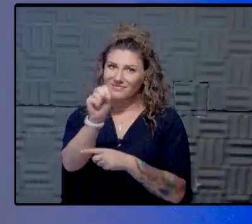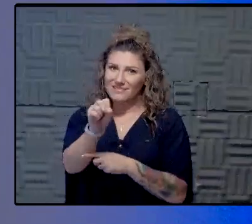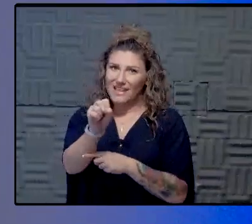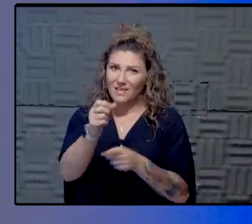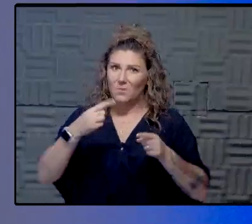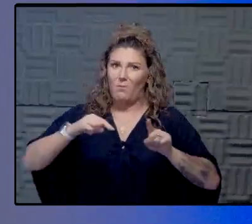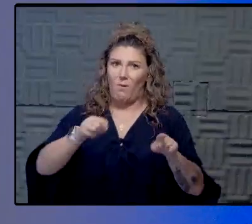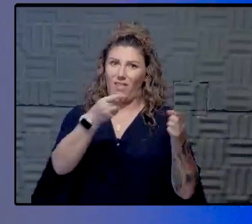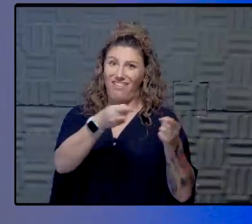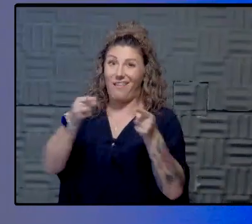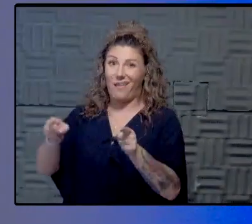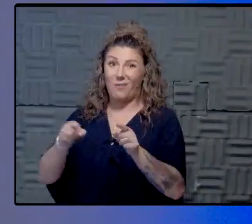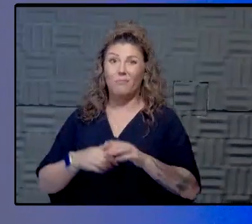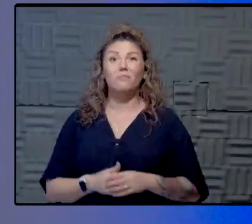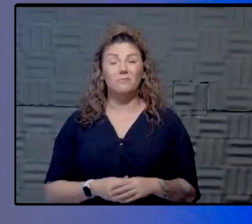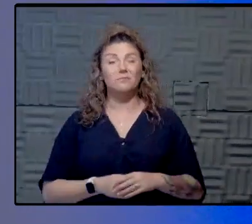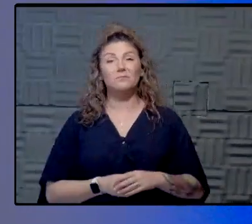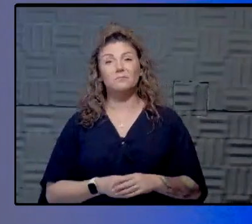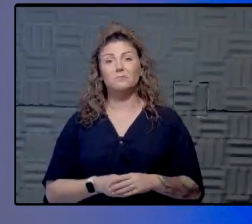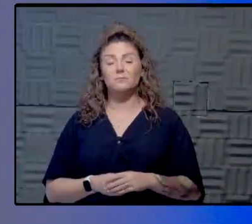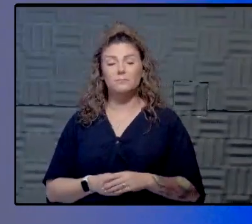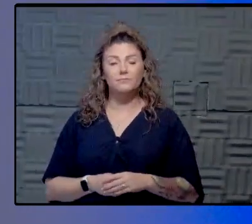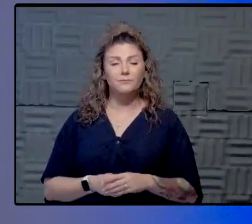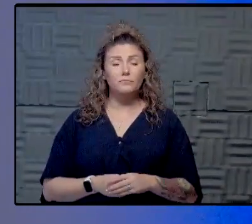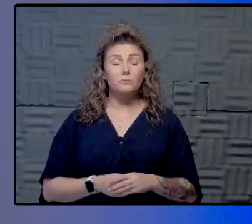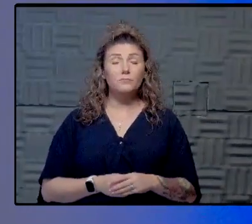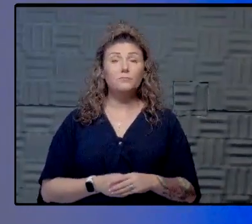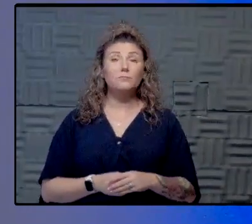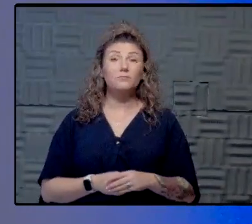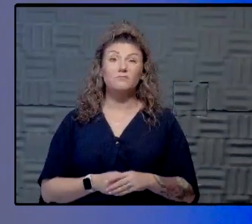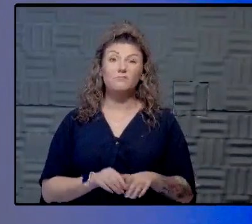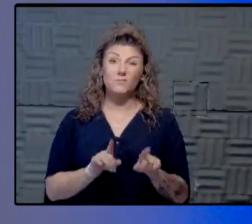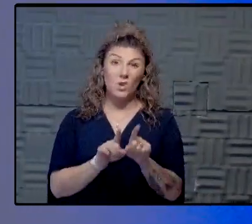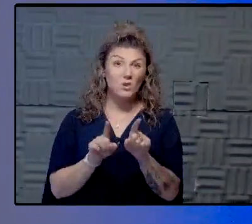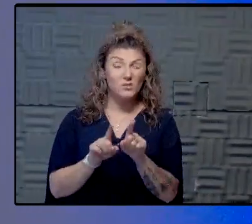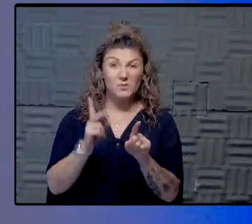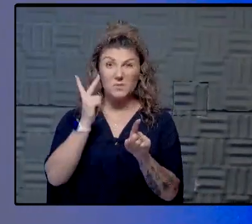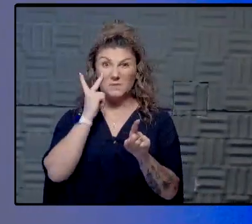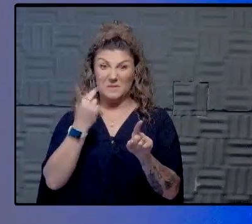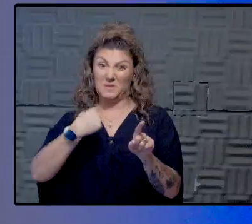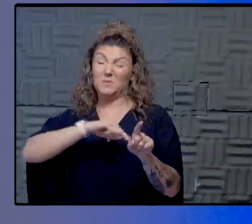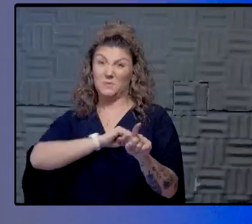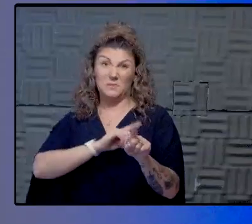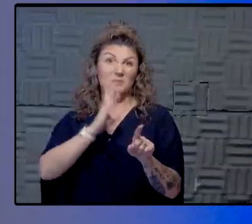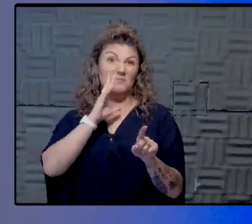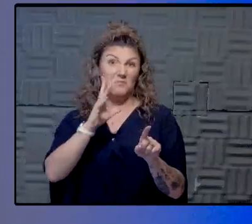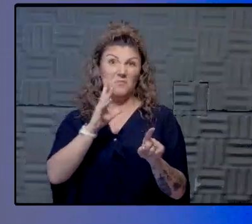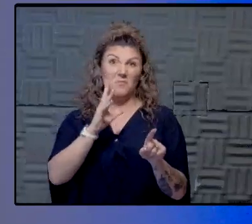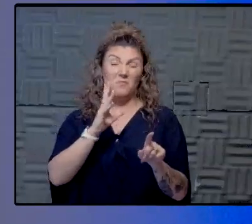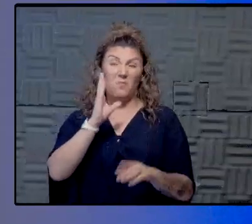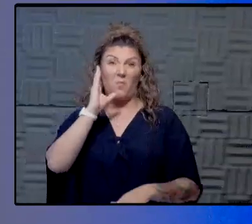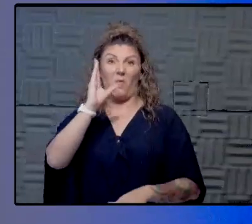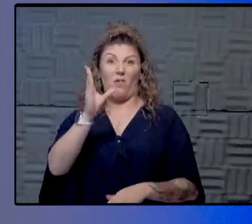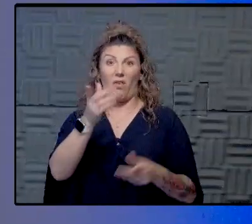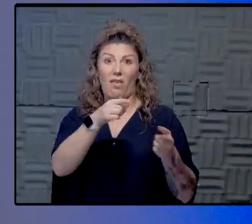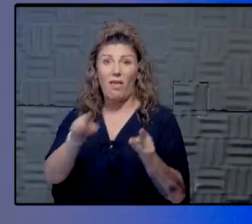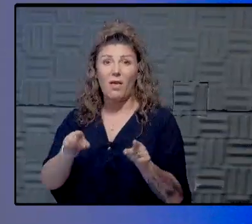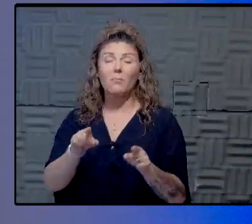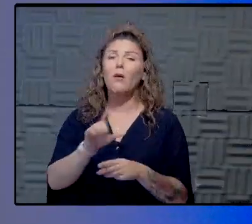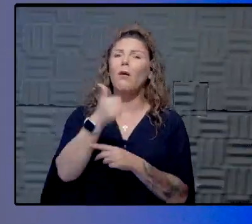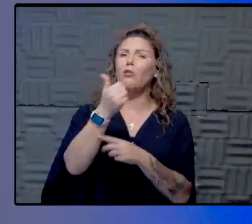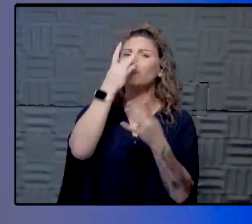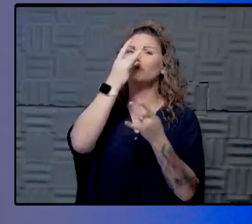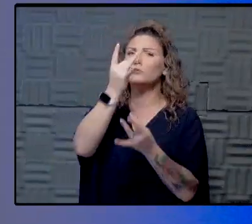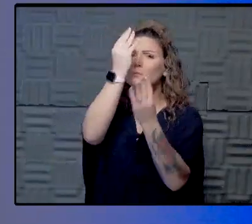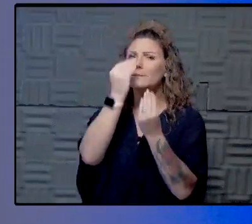unfolded, and we've seen a lot of that come to pass. I think one of the other interesting pieces of